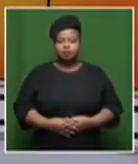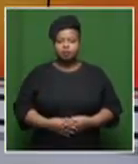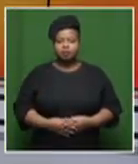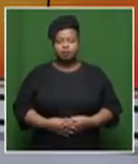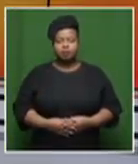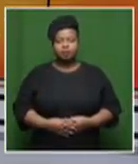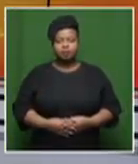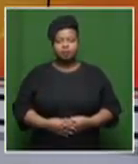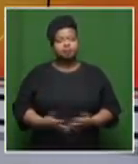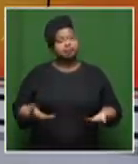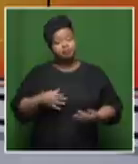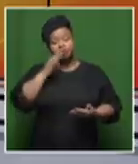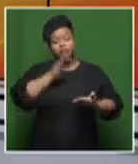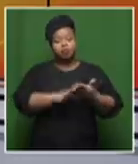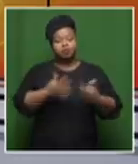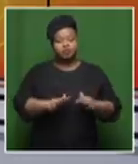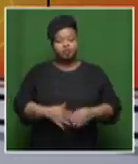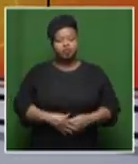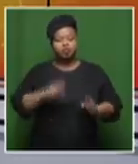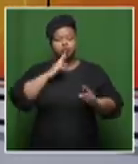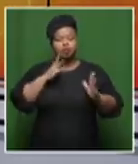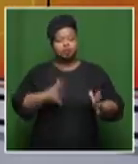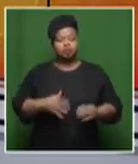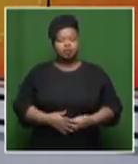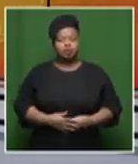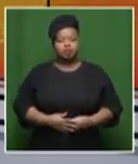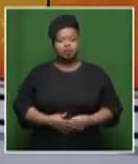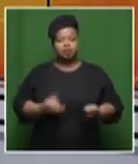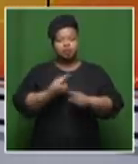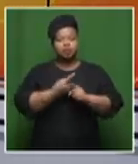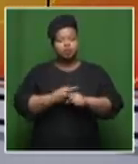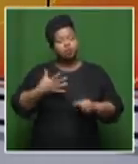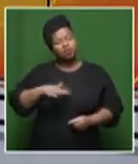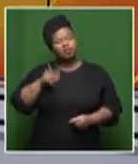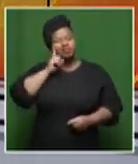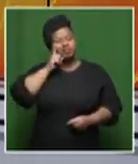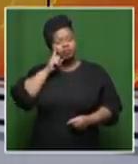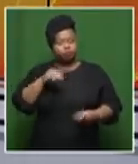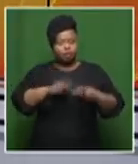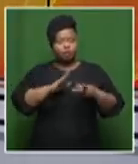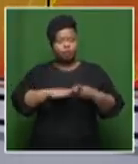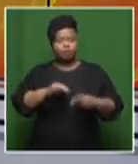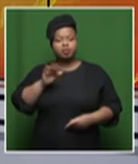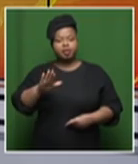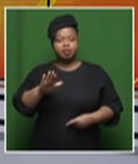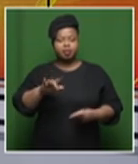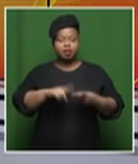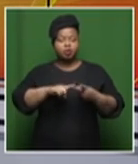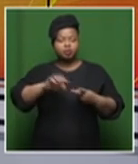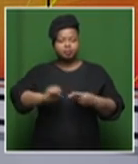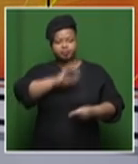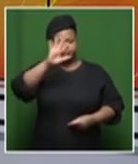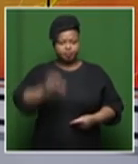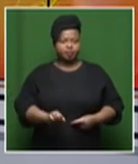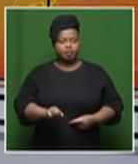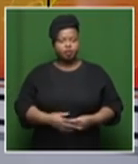Right, as promised, our reporters are out and about first thing this morning to get a sense of what is happening in South Africa. And